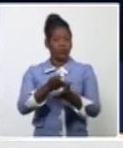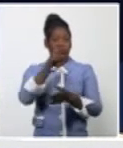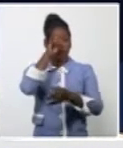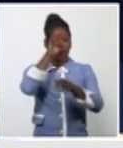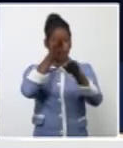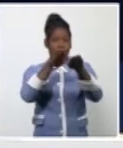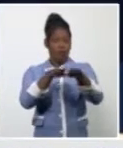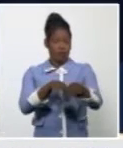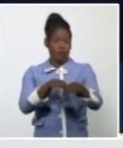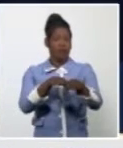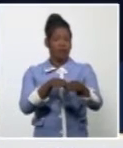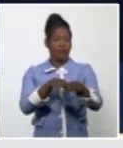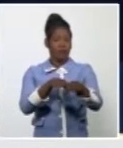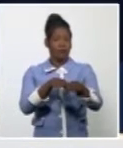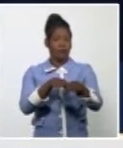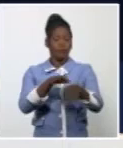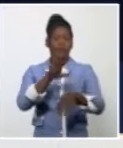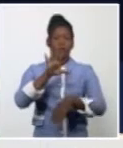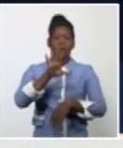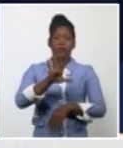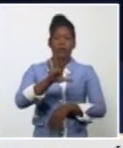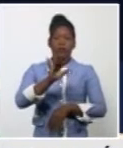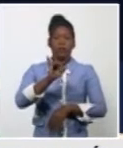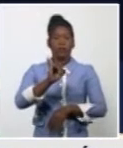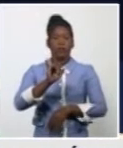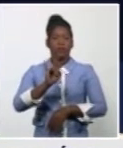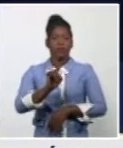led to current results.